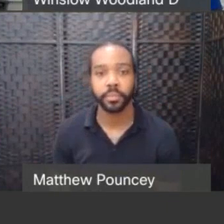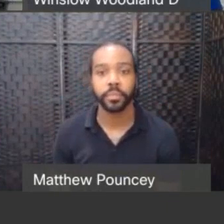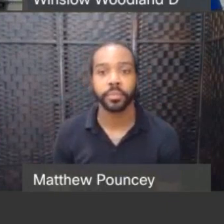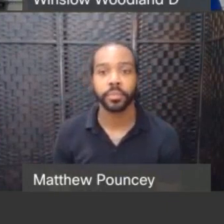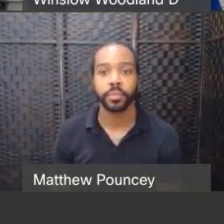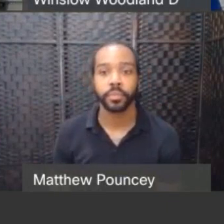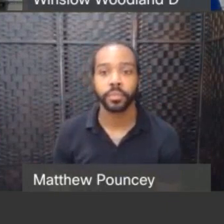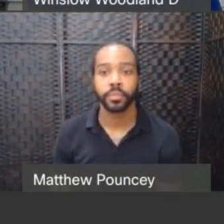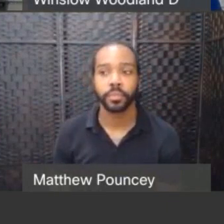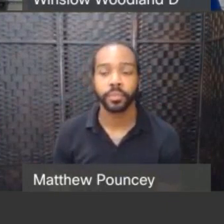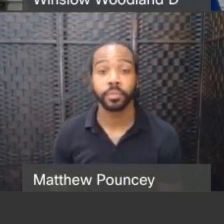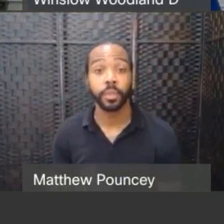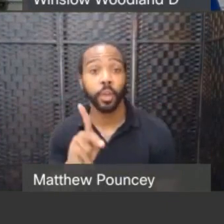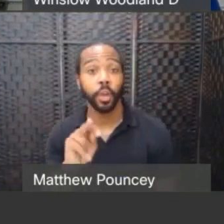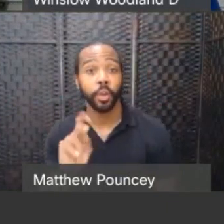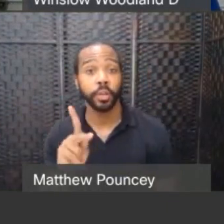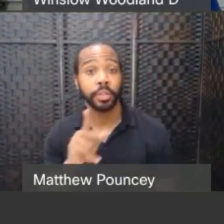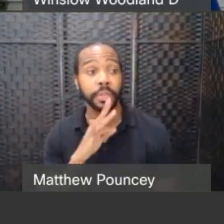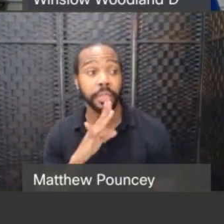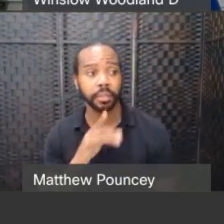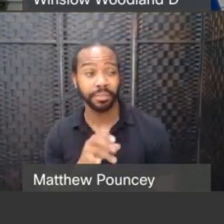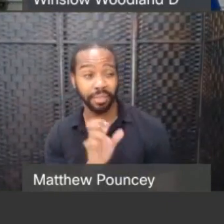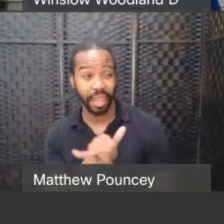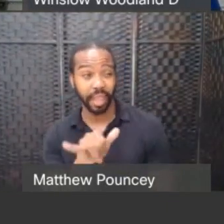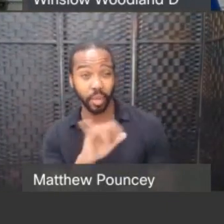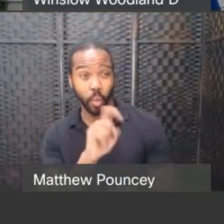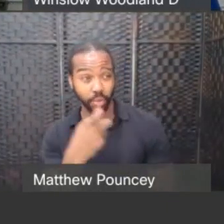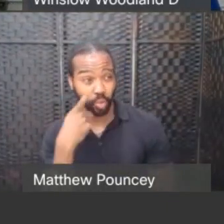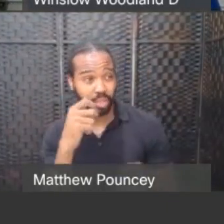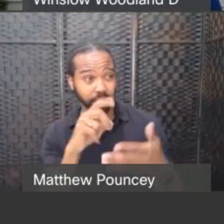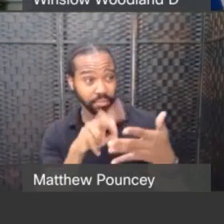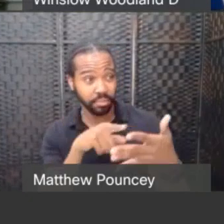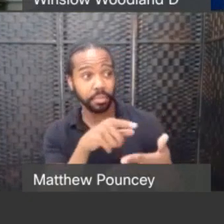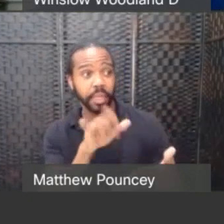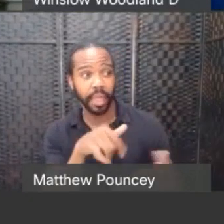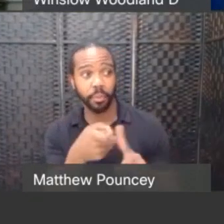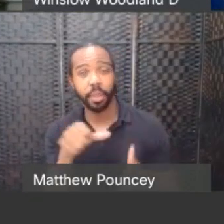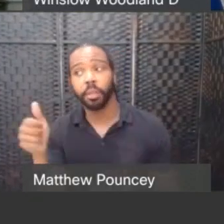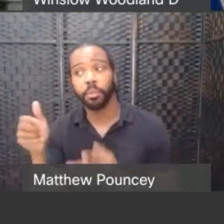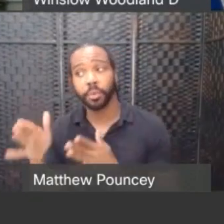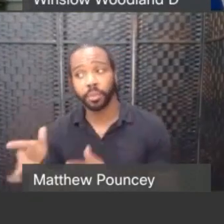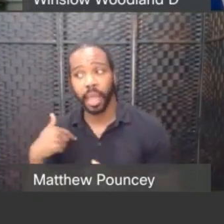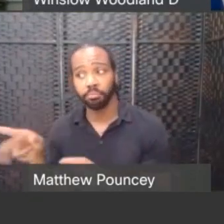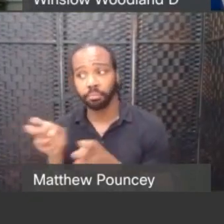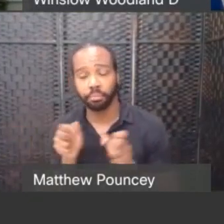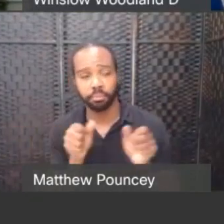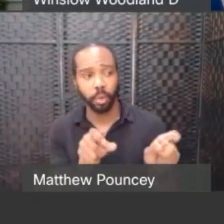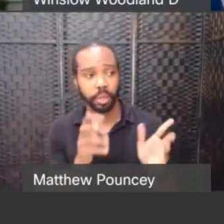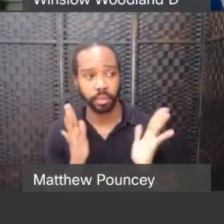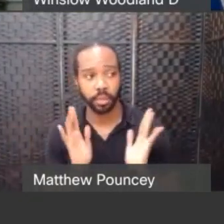And that question is coming from somebody in the community. I just reposted it to the Everyone group. Oh, thank you, Kirk. The